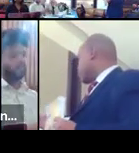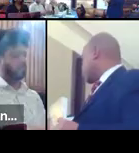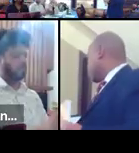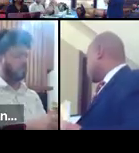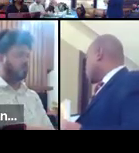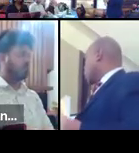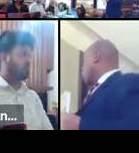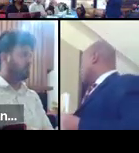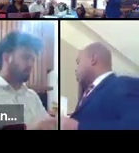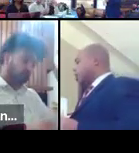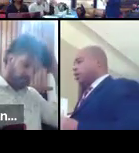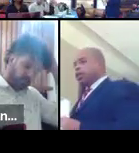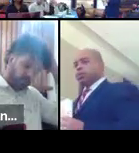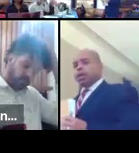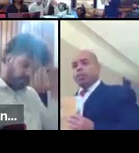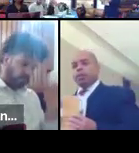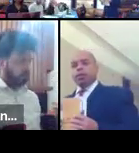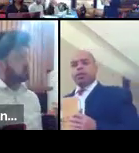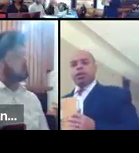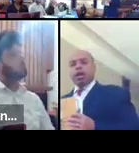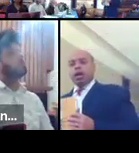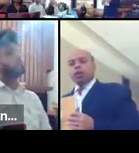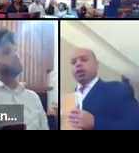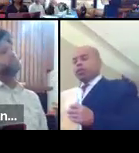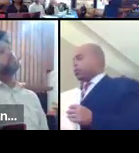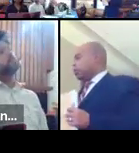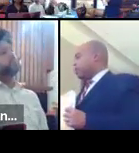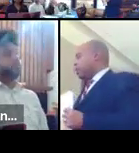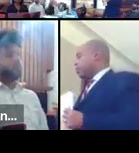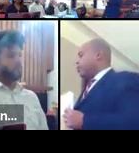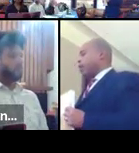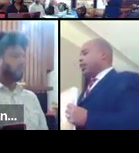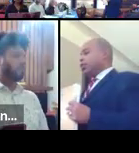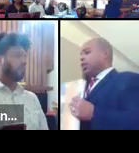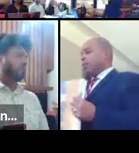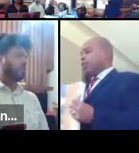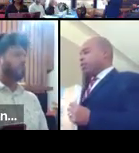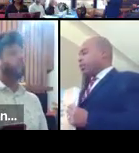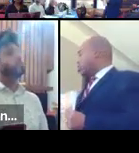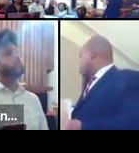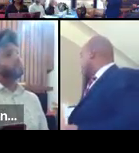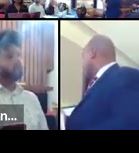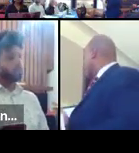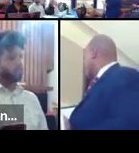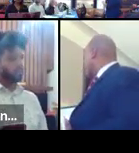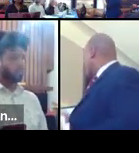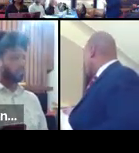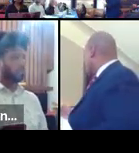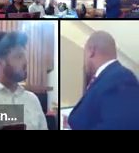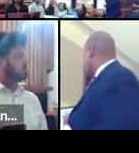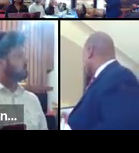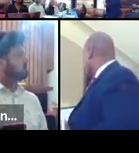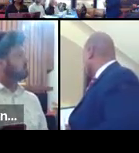2022, 2023 on setting these 3 neighborhoods, along with several others as the neighborhoods first to do neighborhood